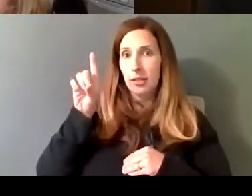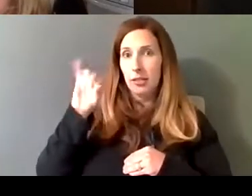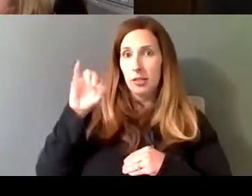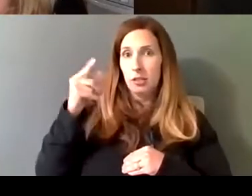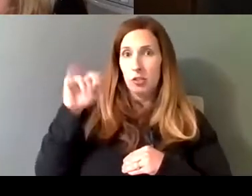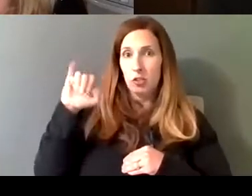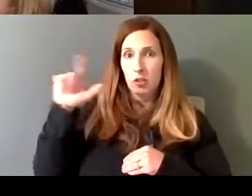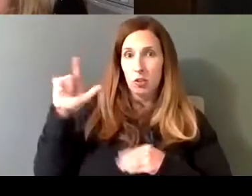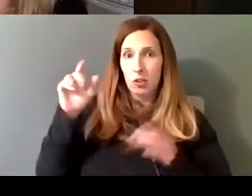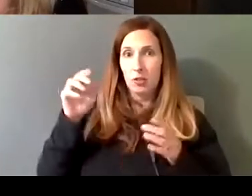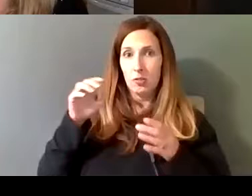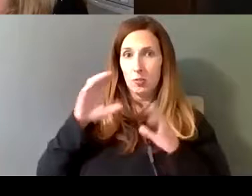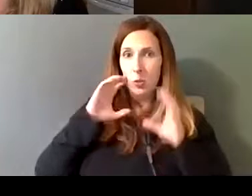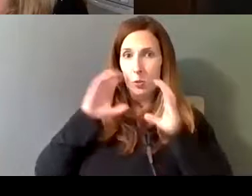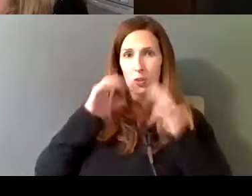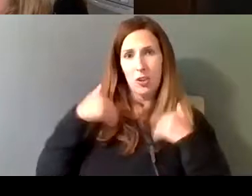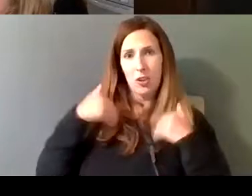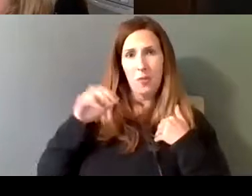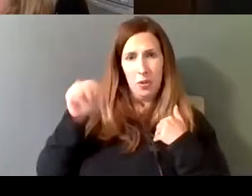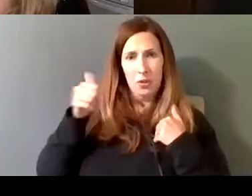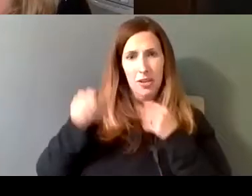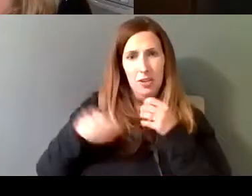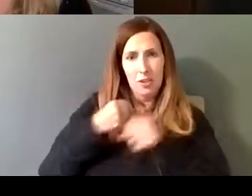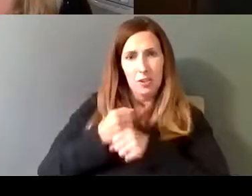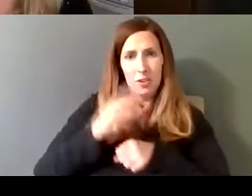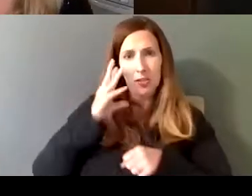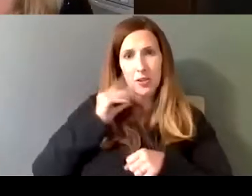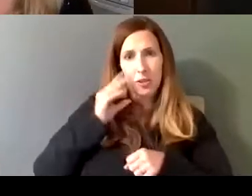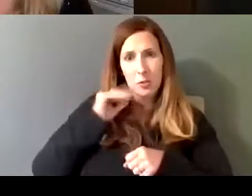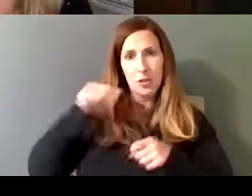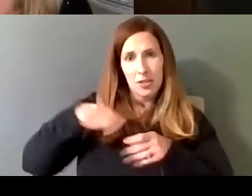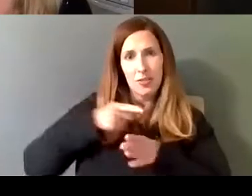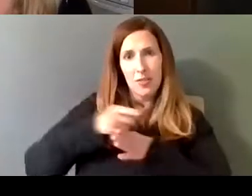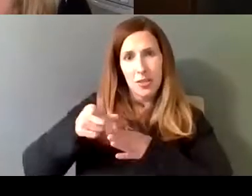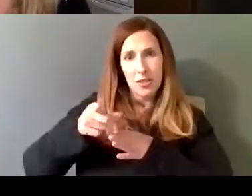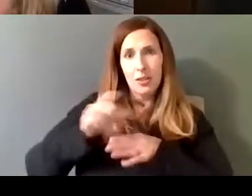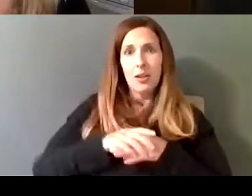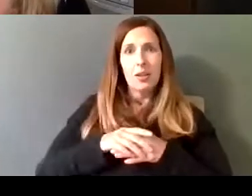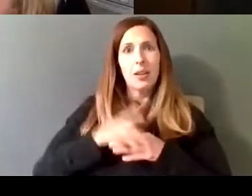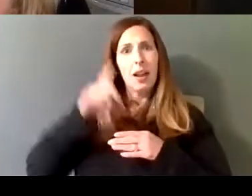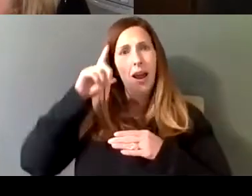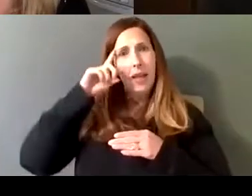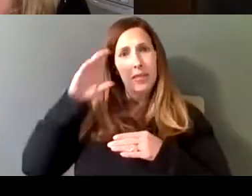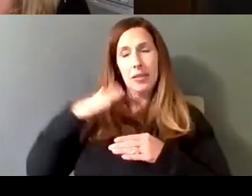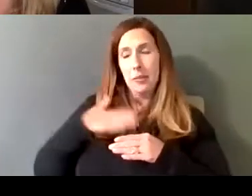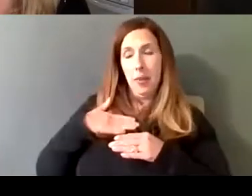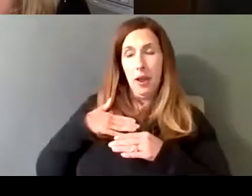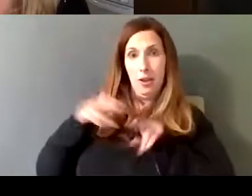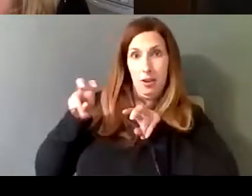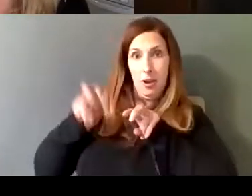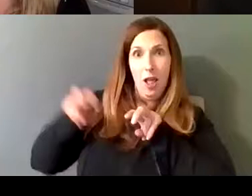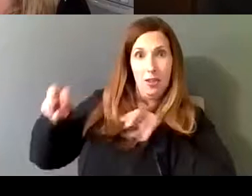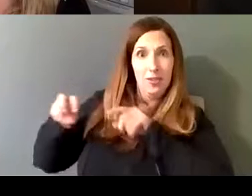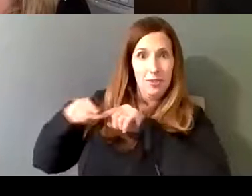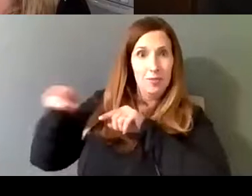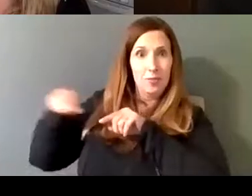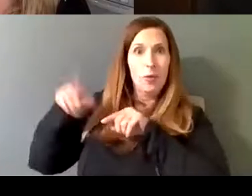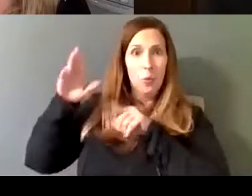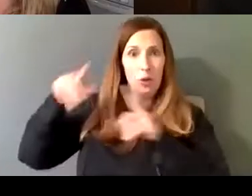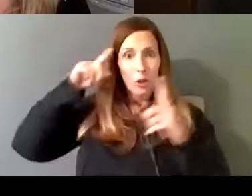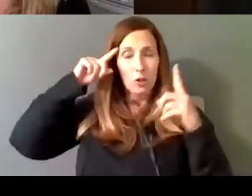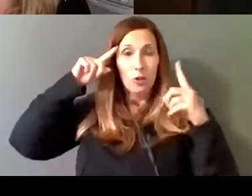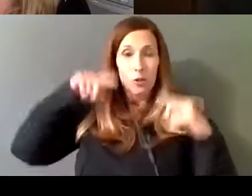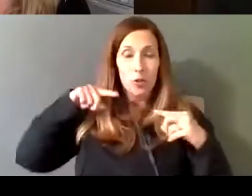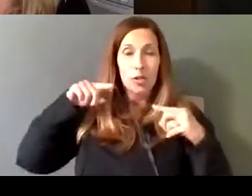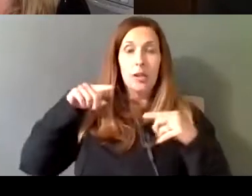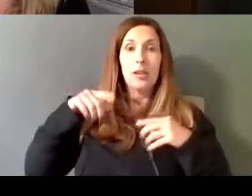have about 10 years of experience in this field. And I think that my colleagues on this panel would definitely agree that